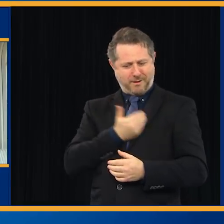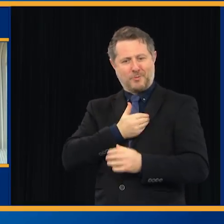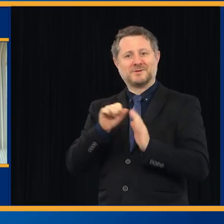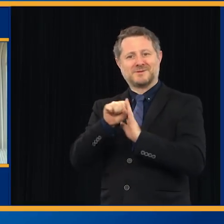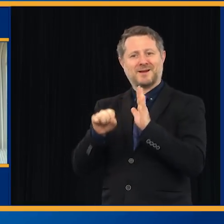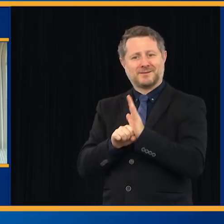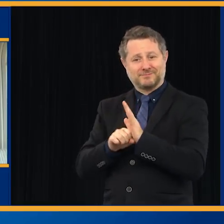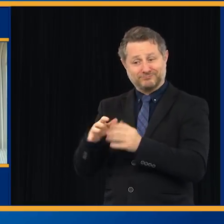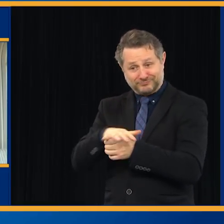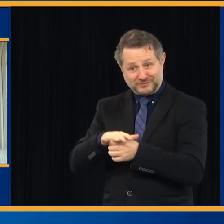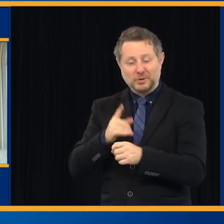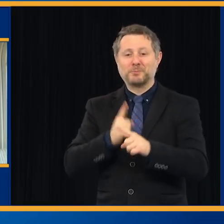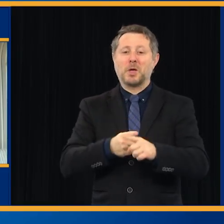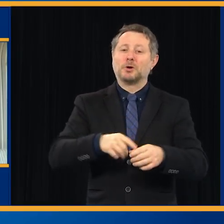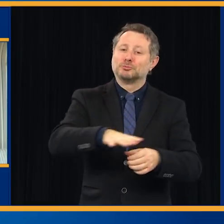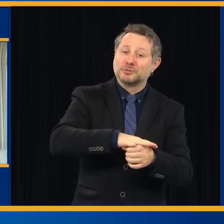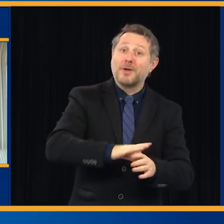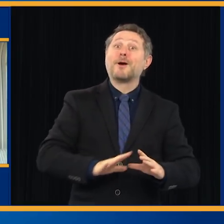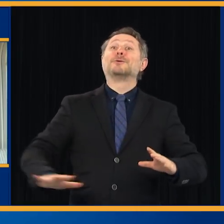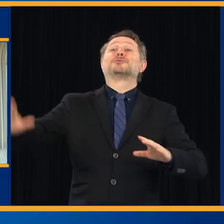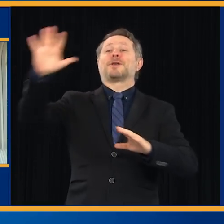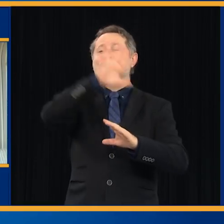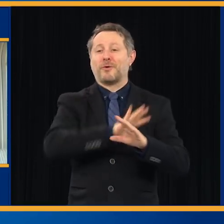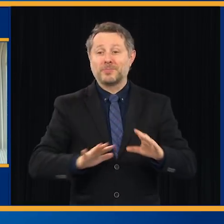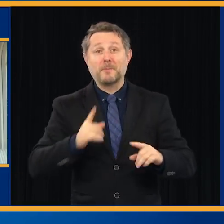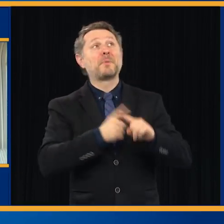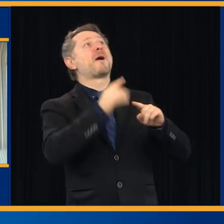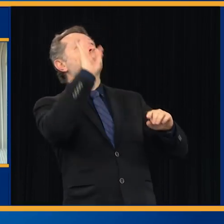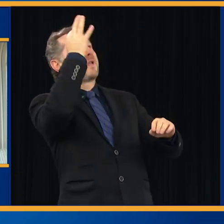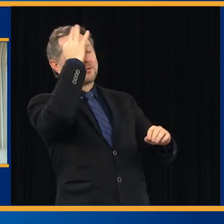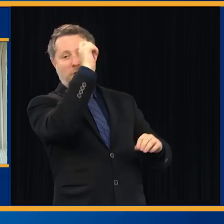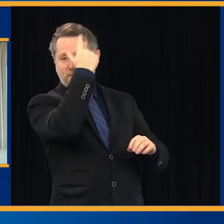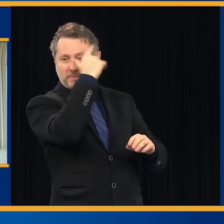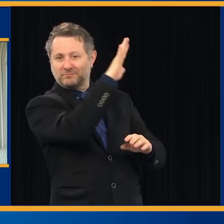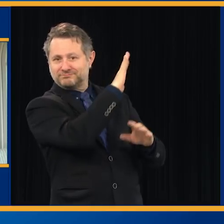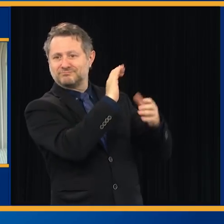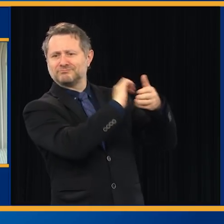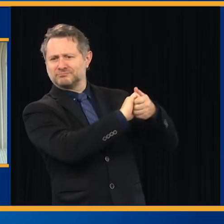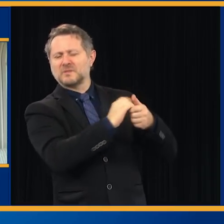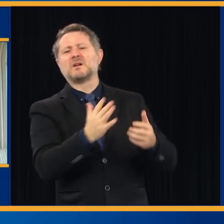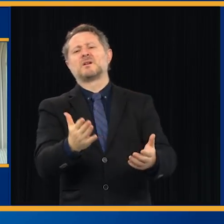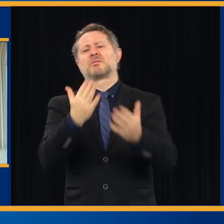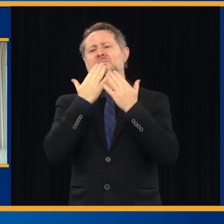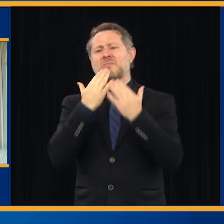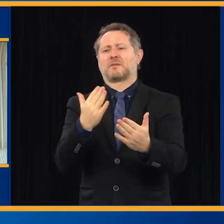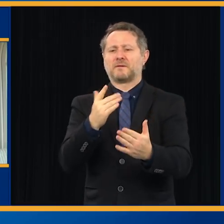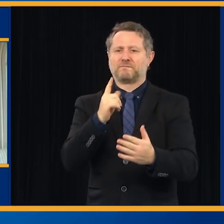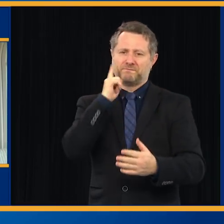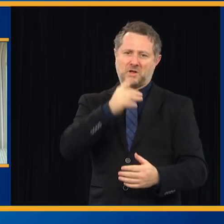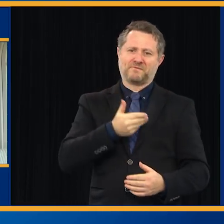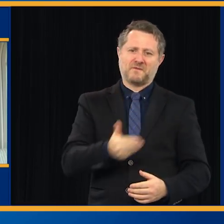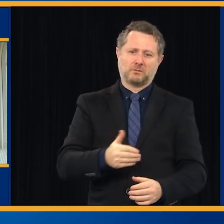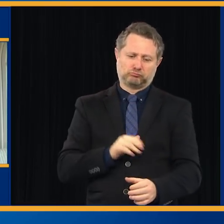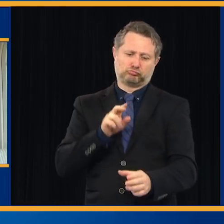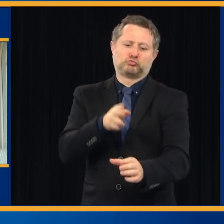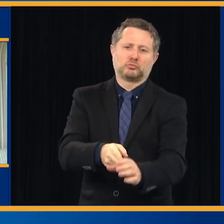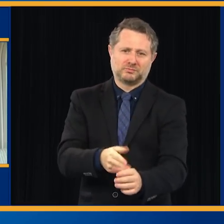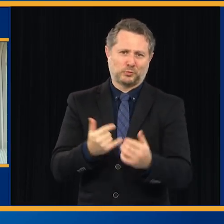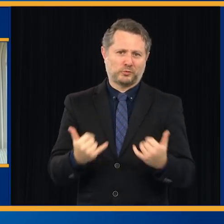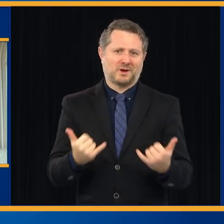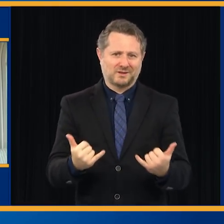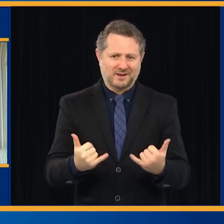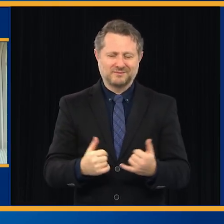work seamlessly with the federal government every step of the way. So thank you for having me on today. Thank you for the